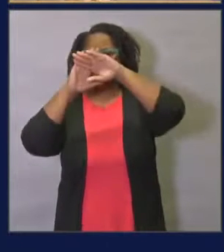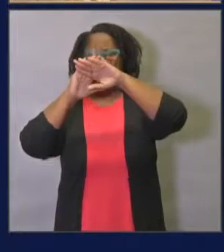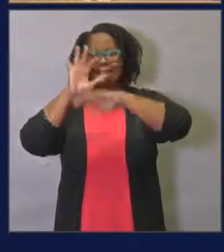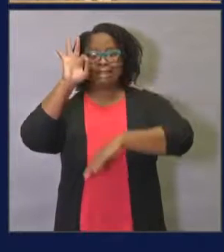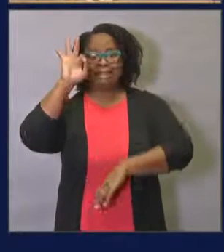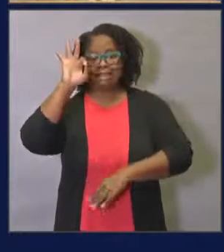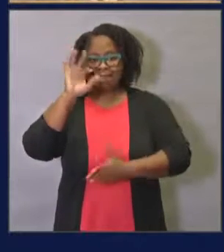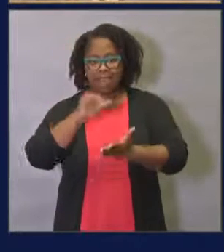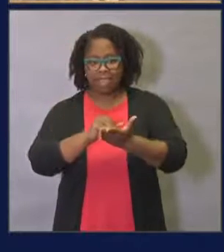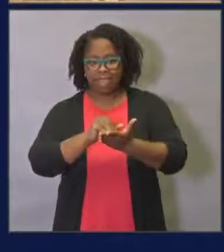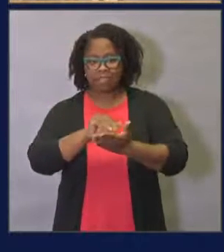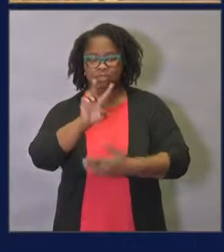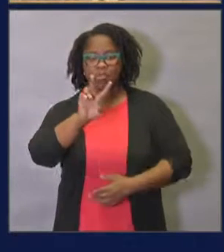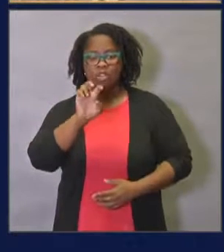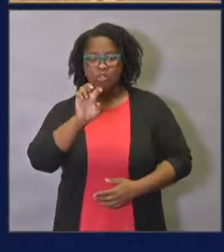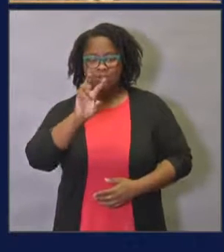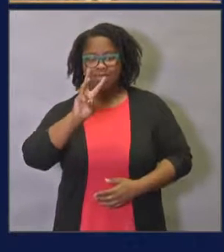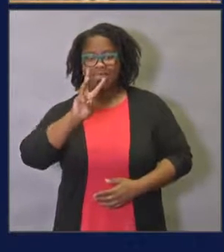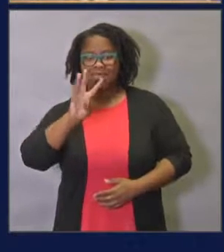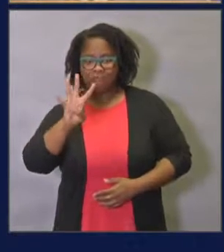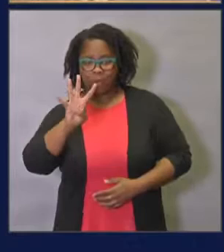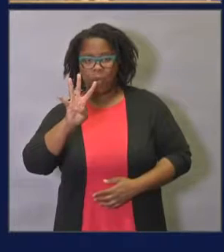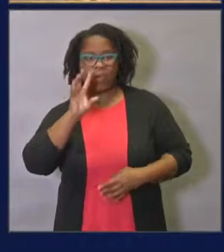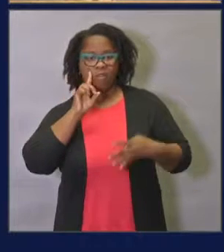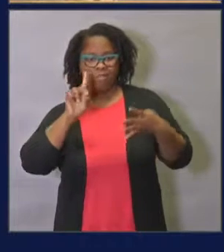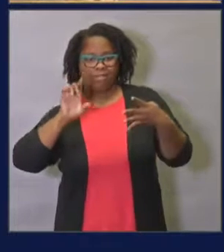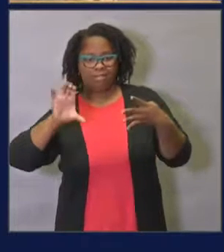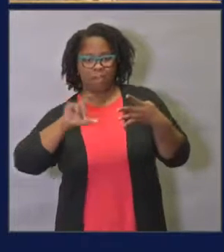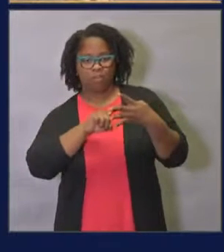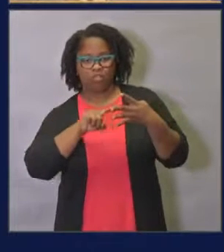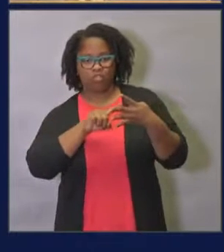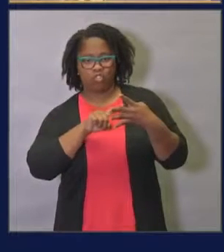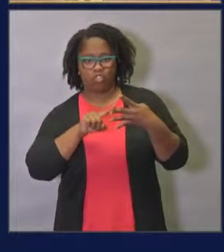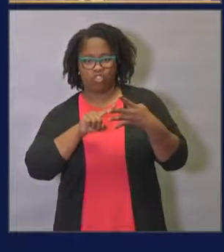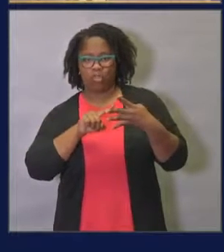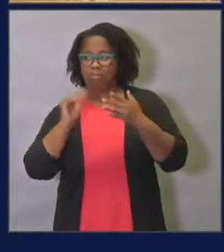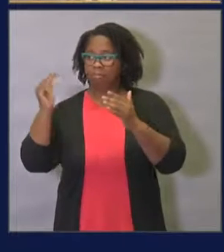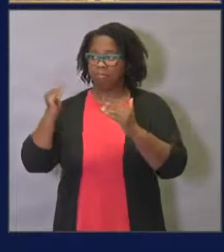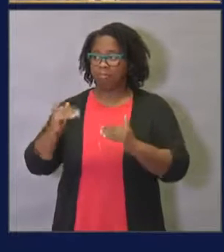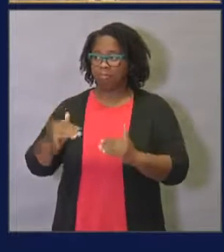9,264 cases the second week in December. Next slide.